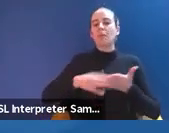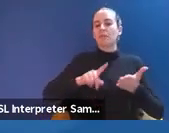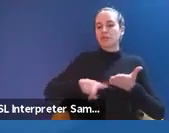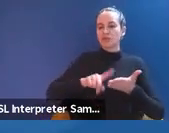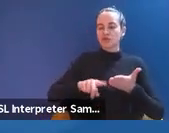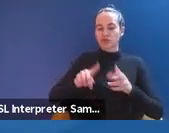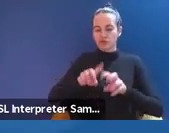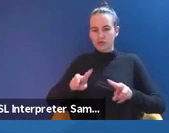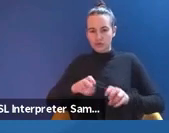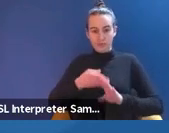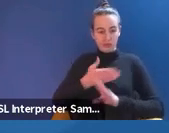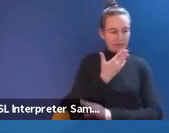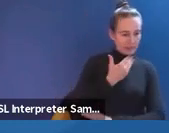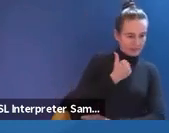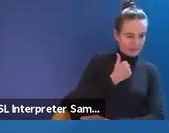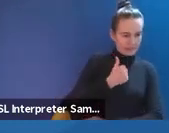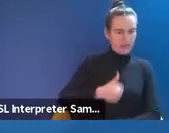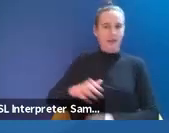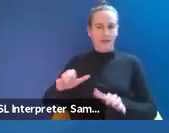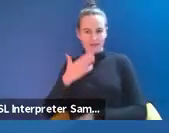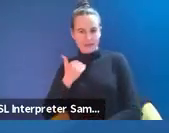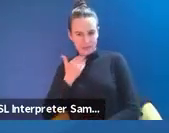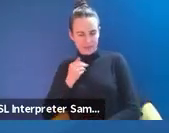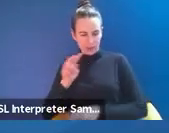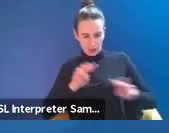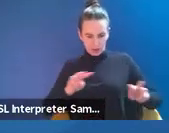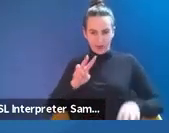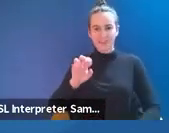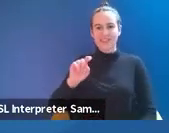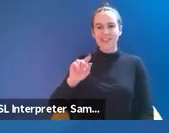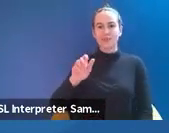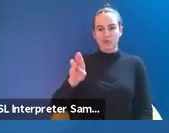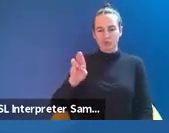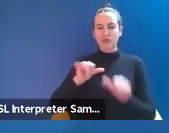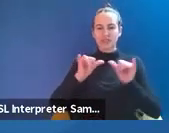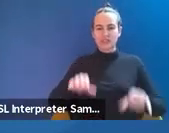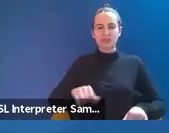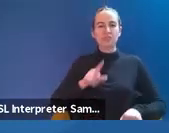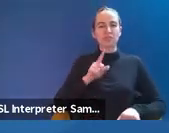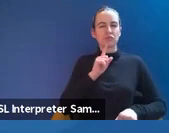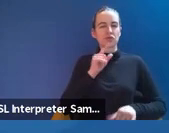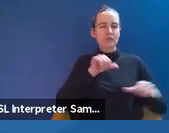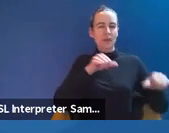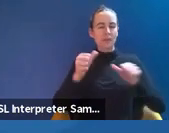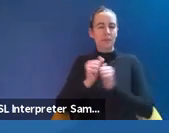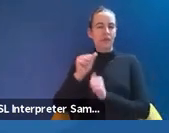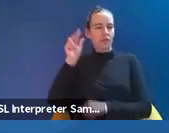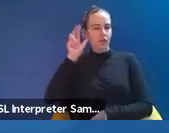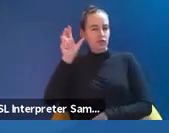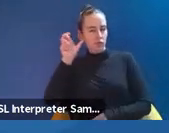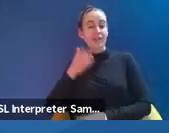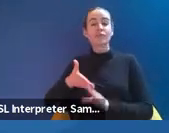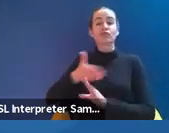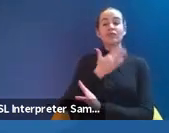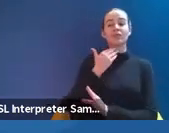diabetes with the vestibular system. And I imagine we'll see similar things with the auditory system, but those who are pre-diabetic are at lower risk.